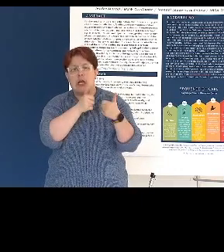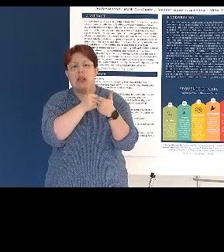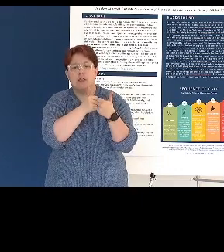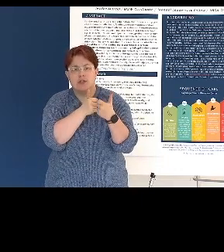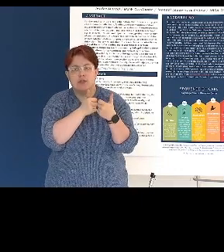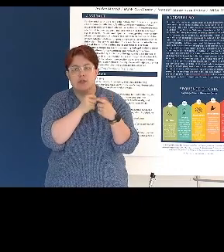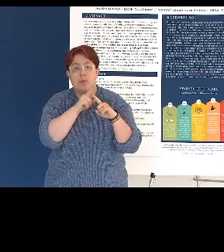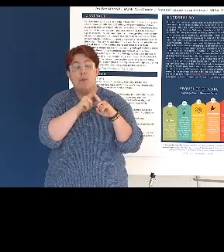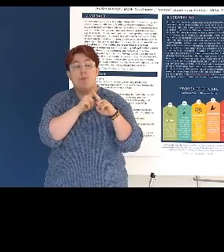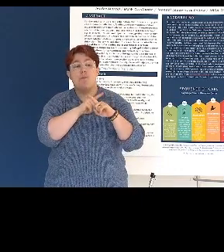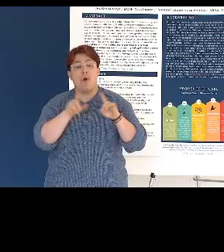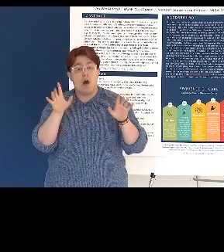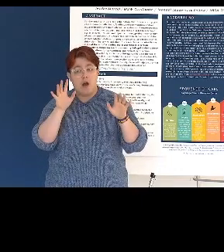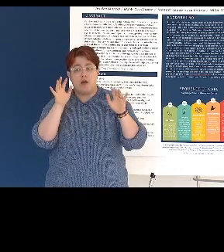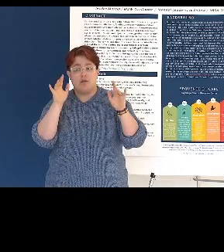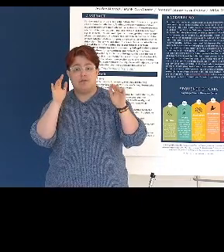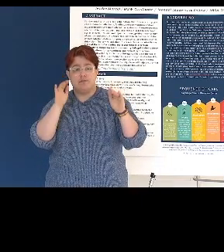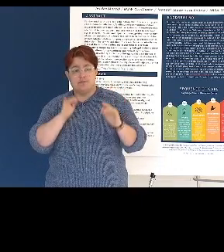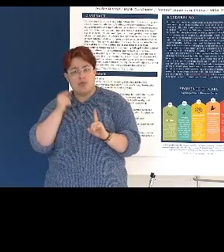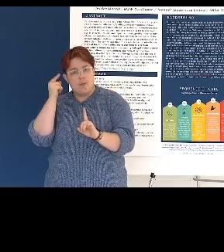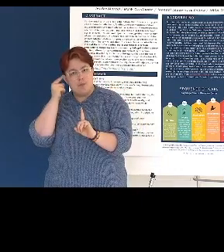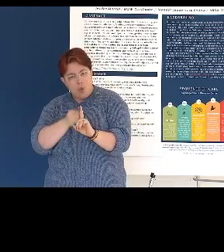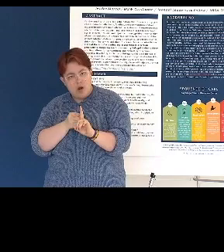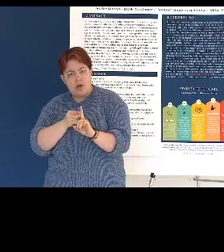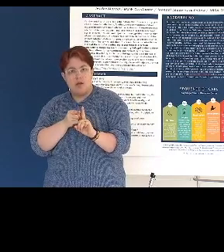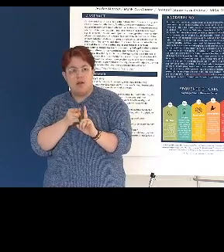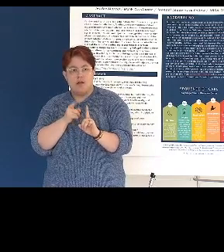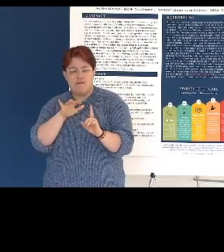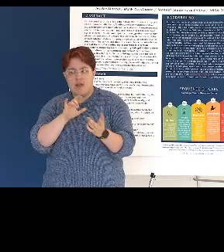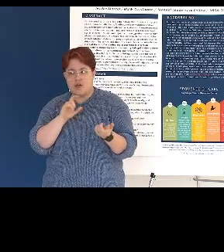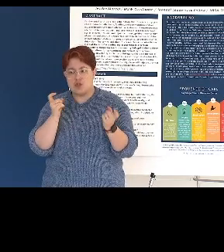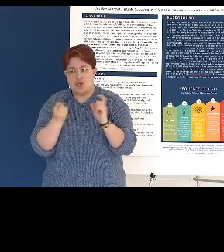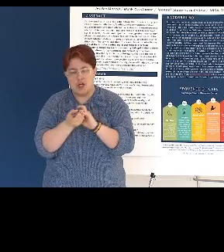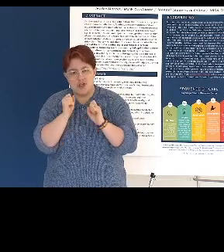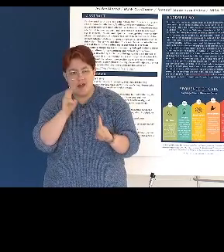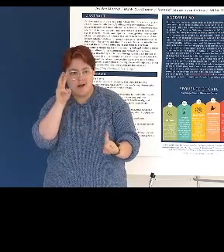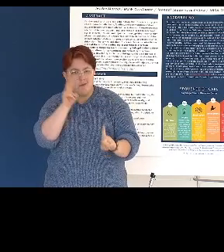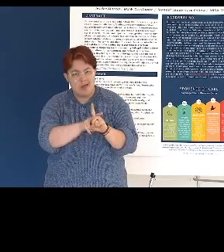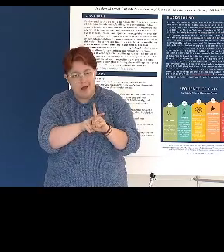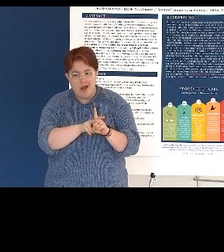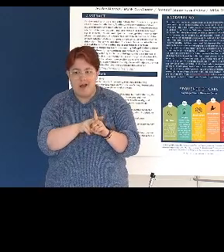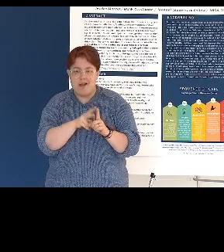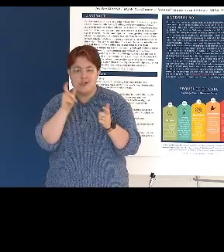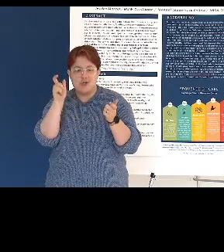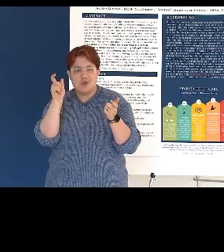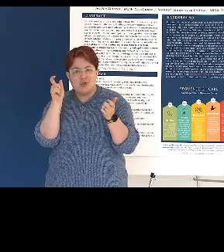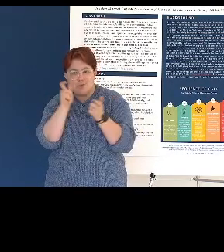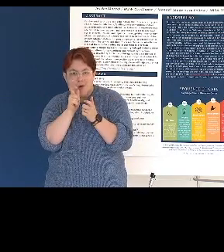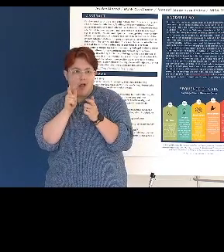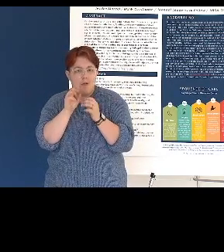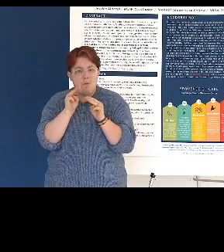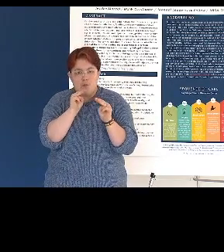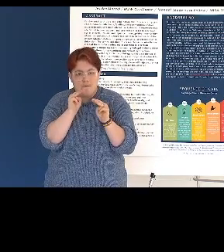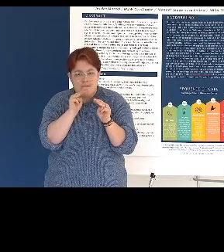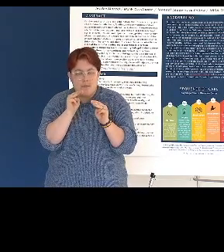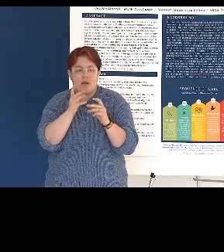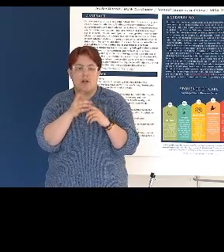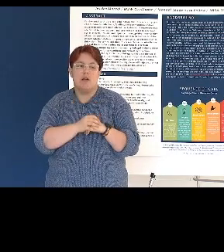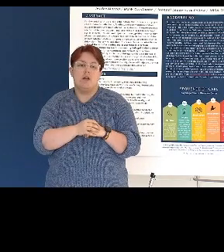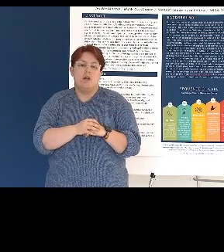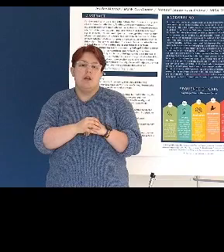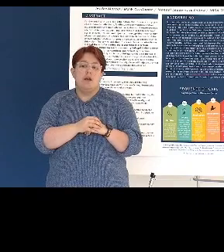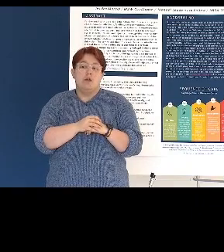underlying mechanisms of change likely apply even to the smallest of movements. So while this is